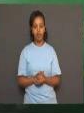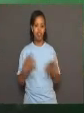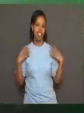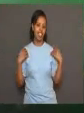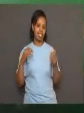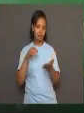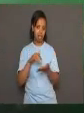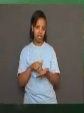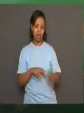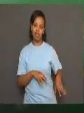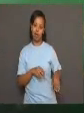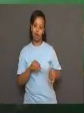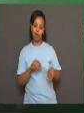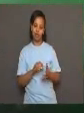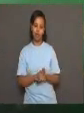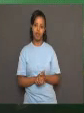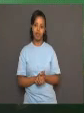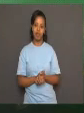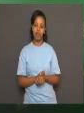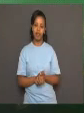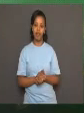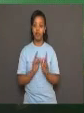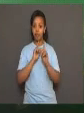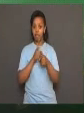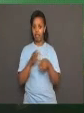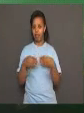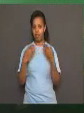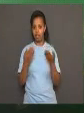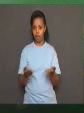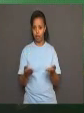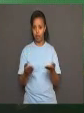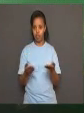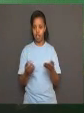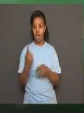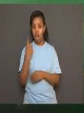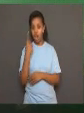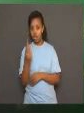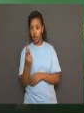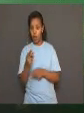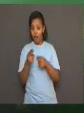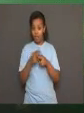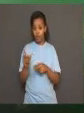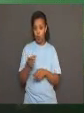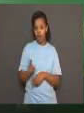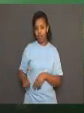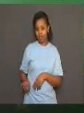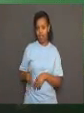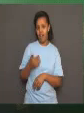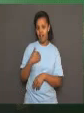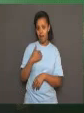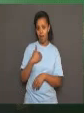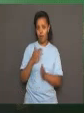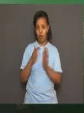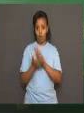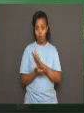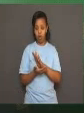Hello again, students. If you said that one has a short tail, that is